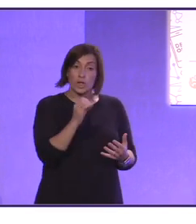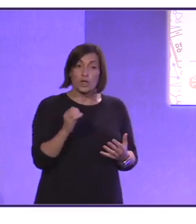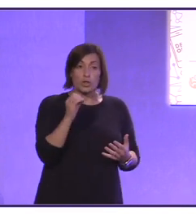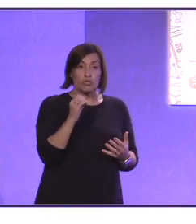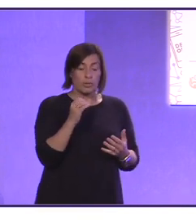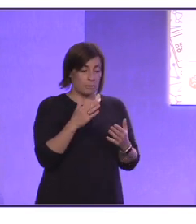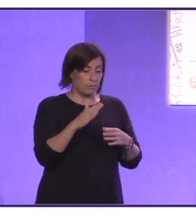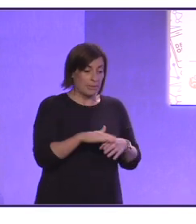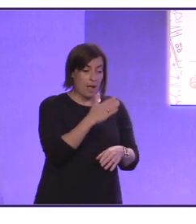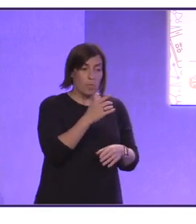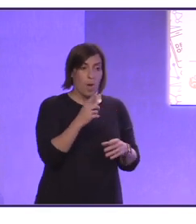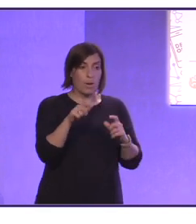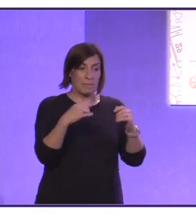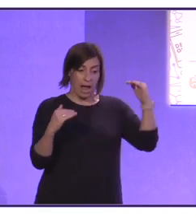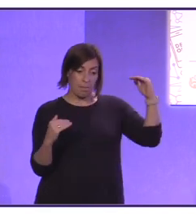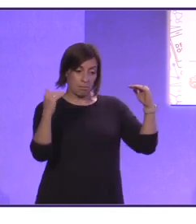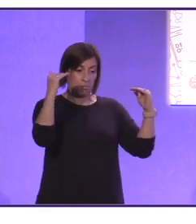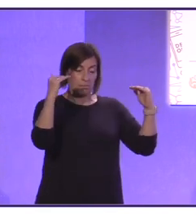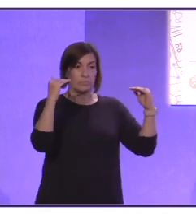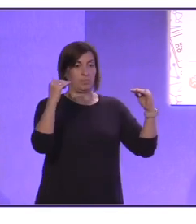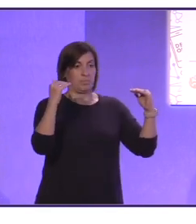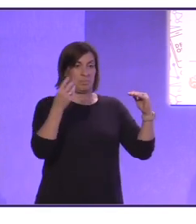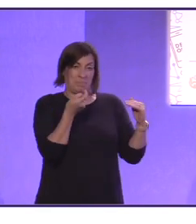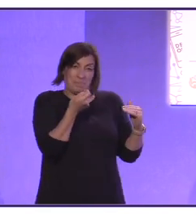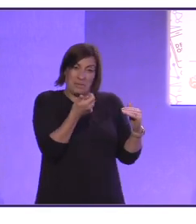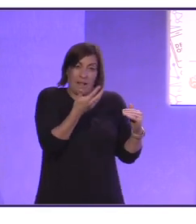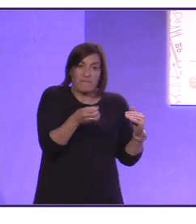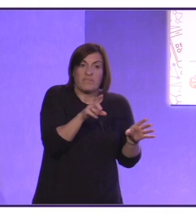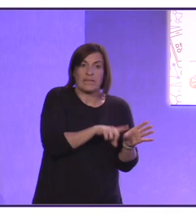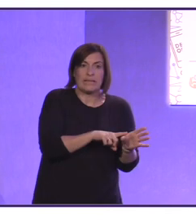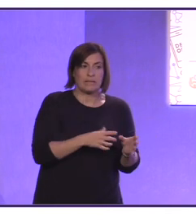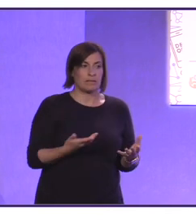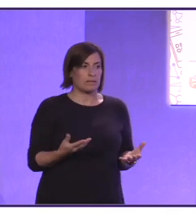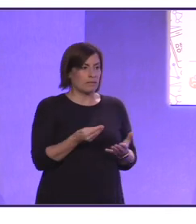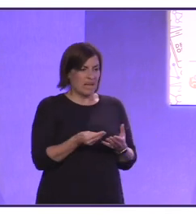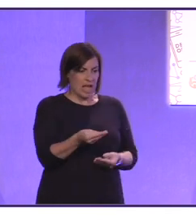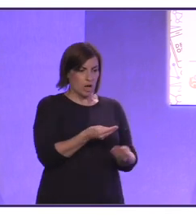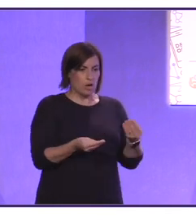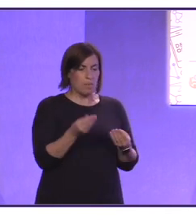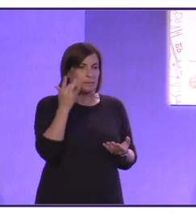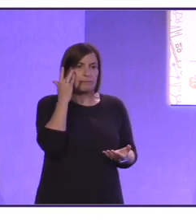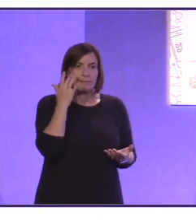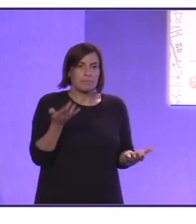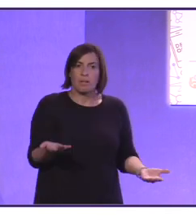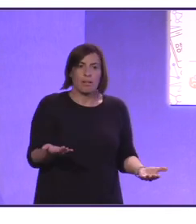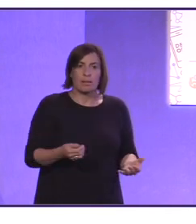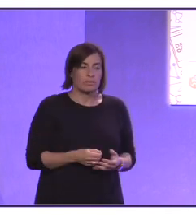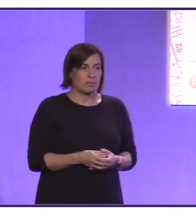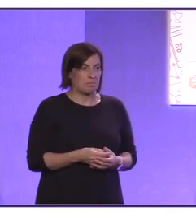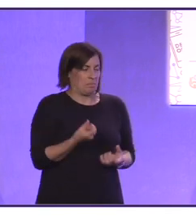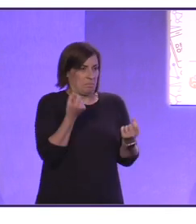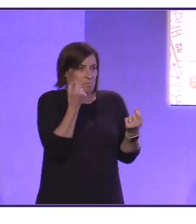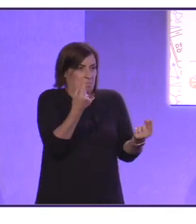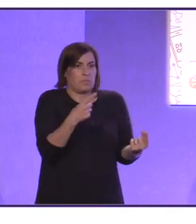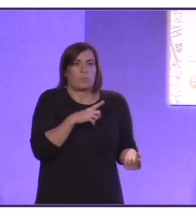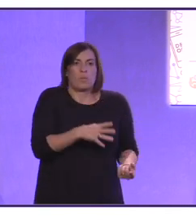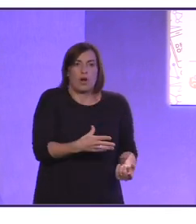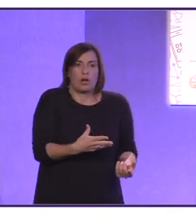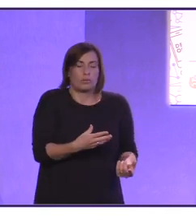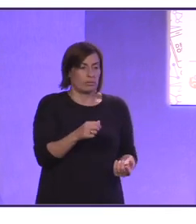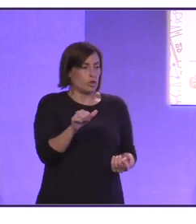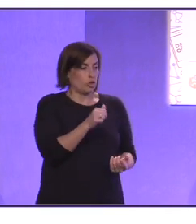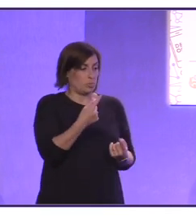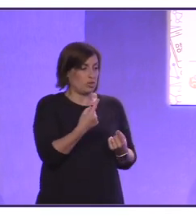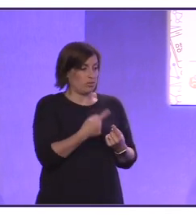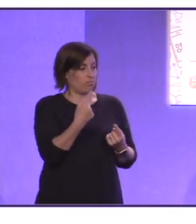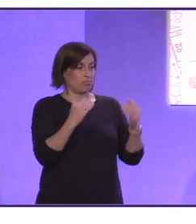to close that pay gap doesn't make economic sense to me. I don't understand the basis for it. I don't understand why it's justifiable.